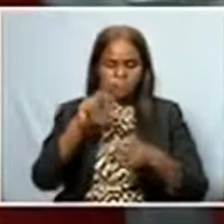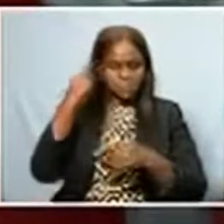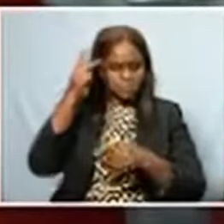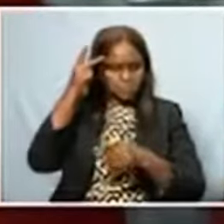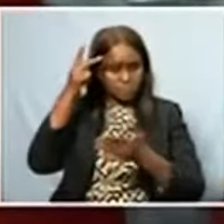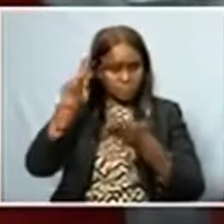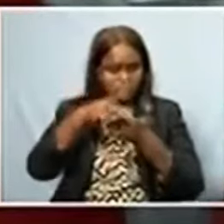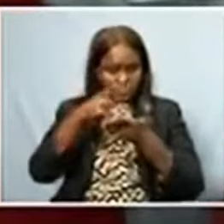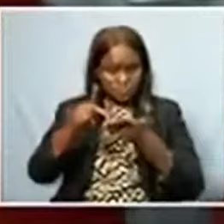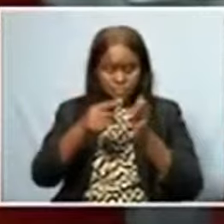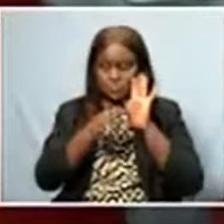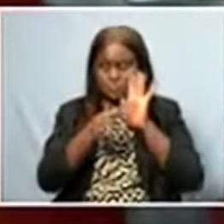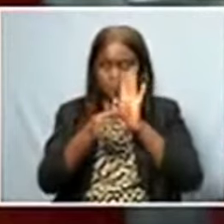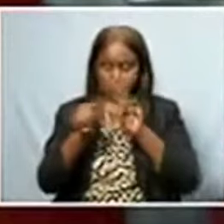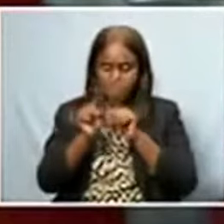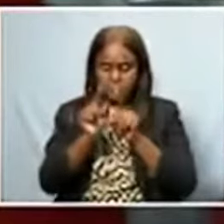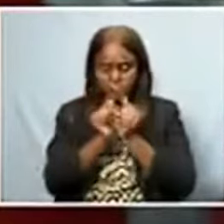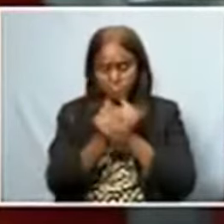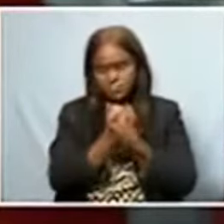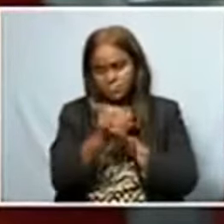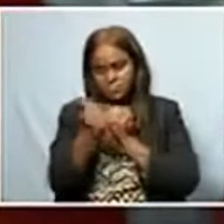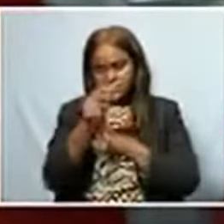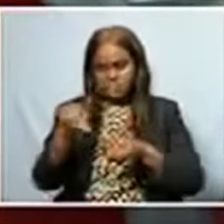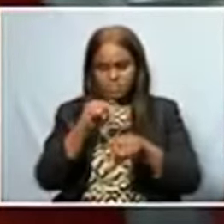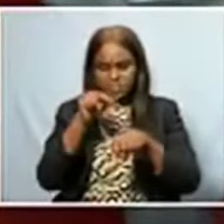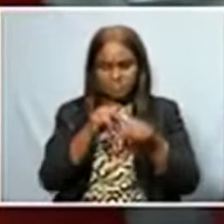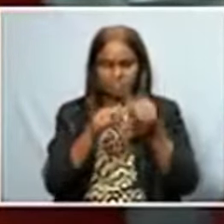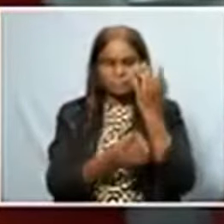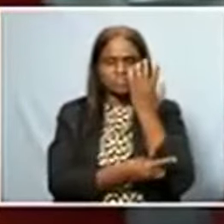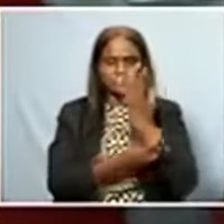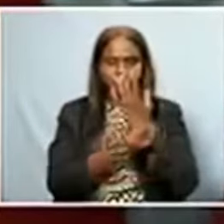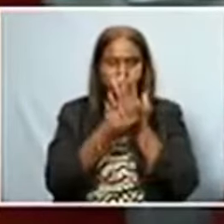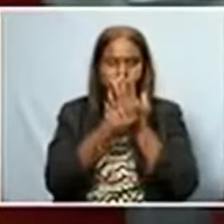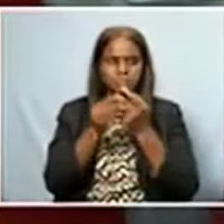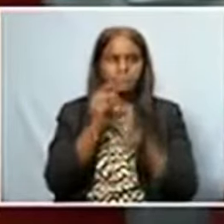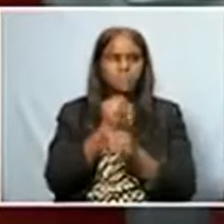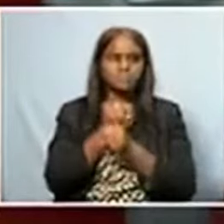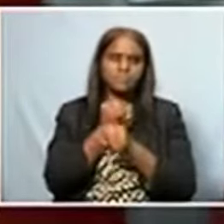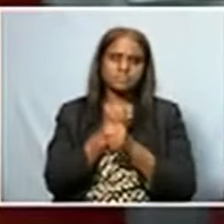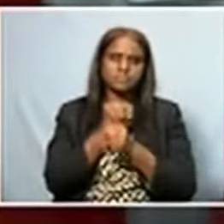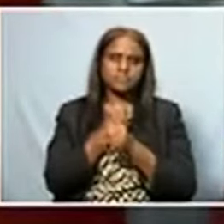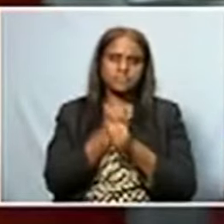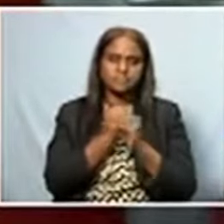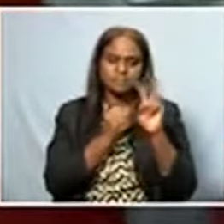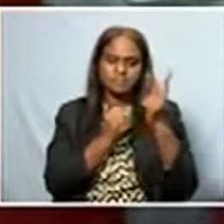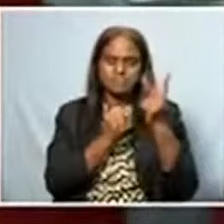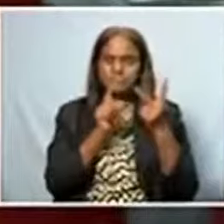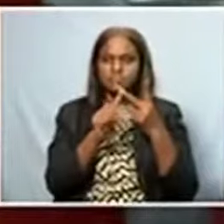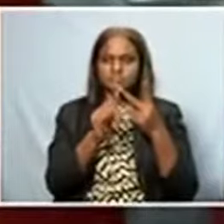well, and other national development frameworks. Secondly,